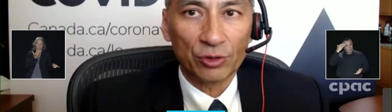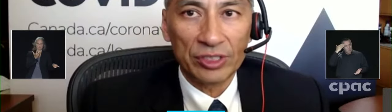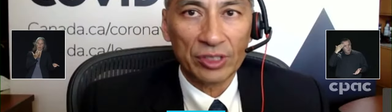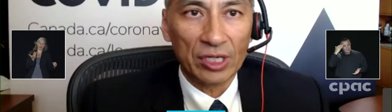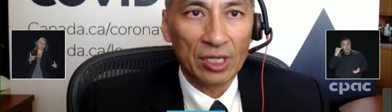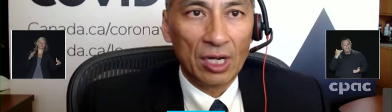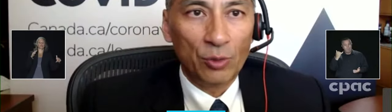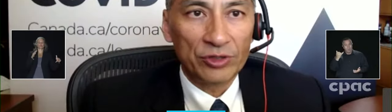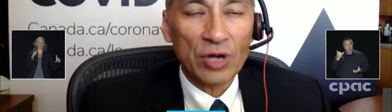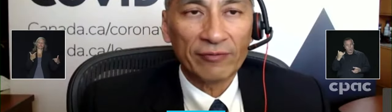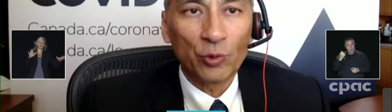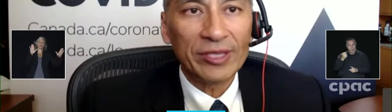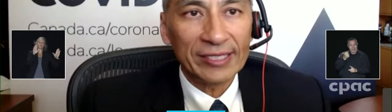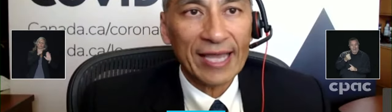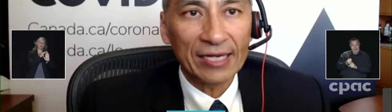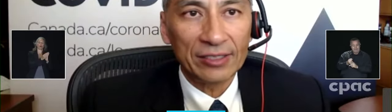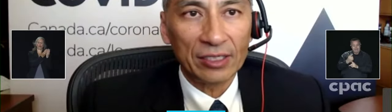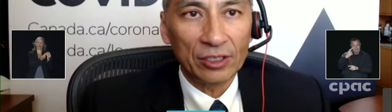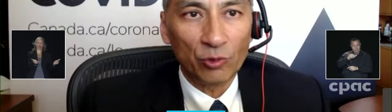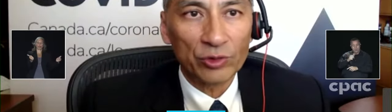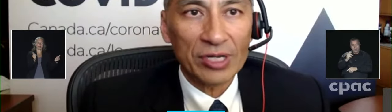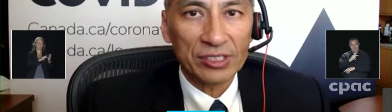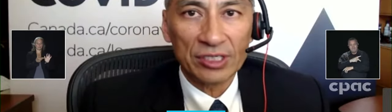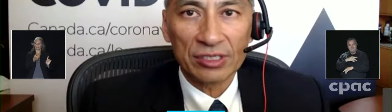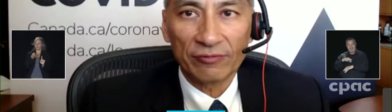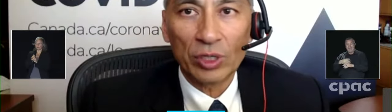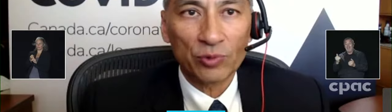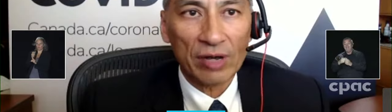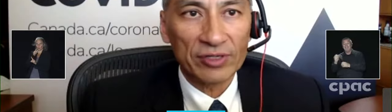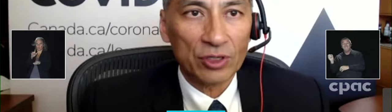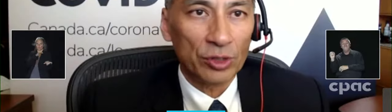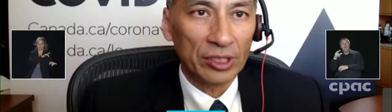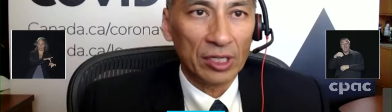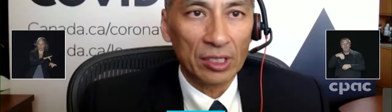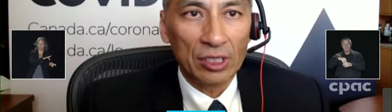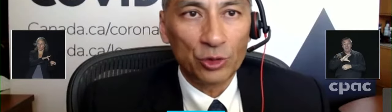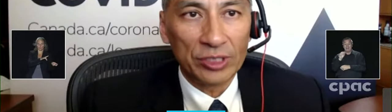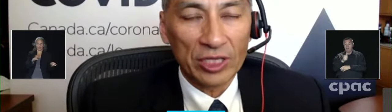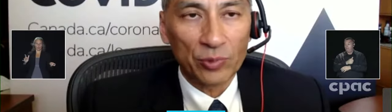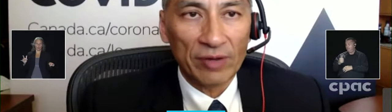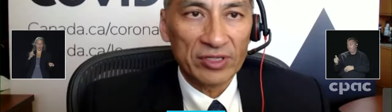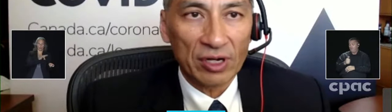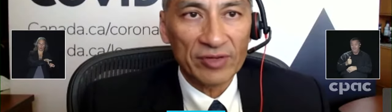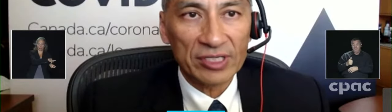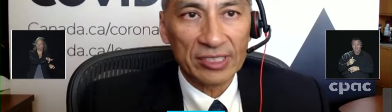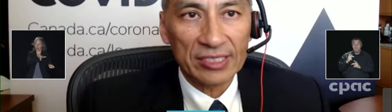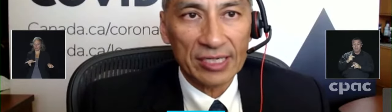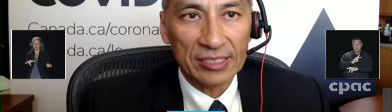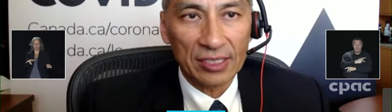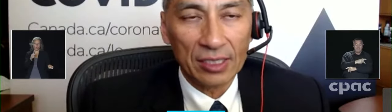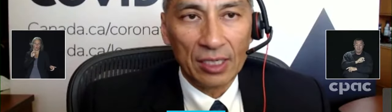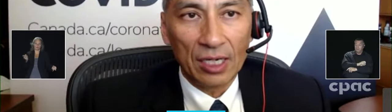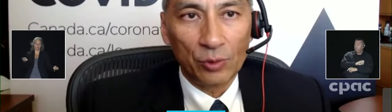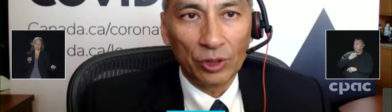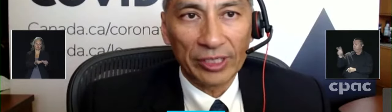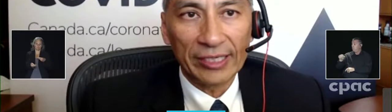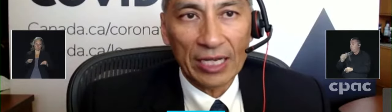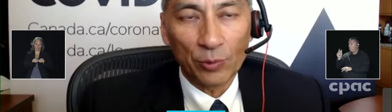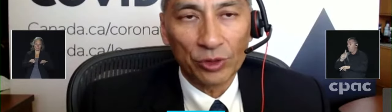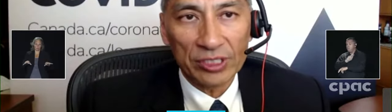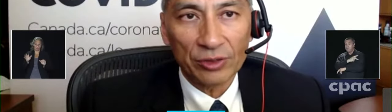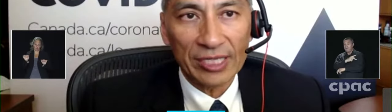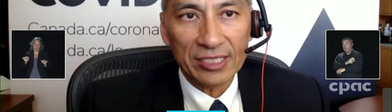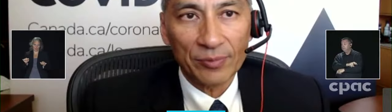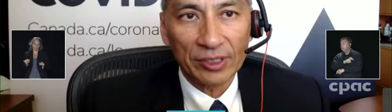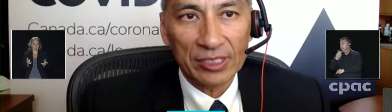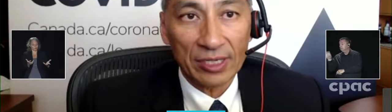and territories with travel within Canada, with residents of one province going to another province. Obviously, in this case, we're looking